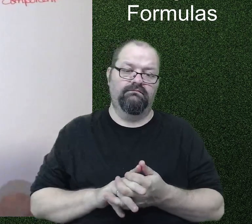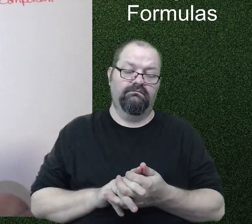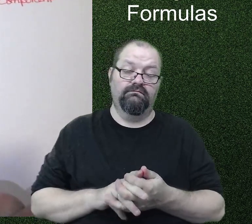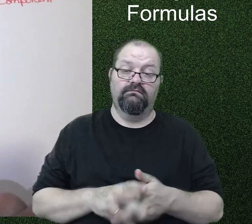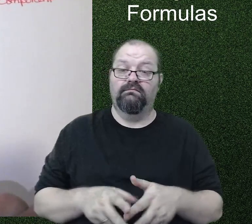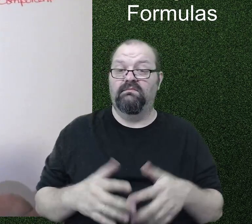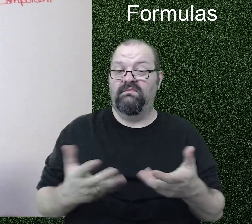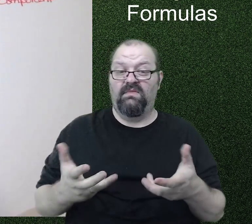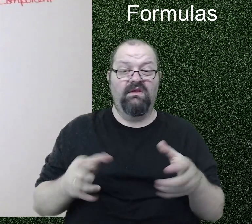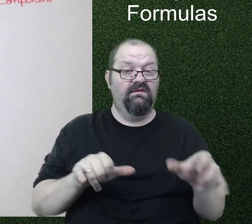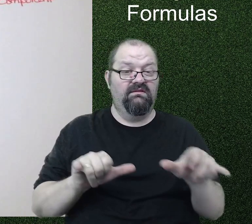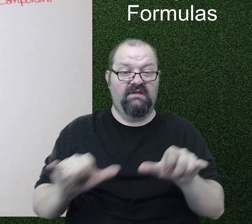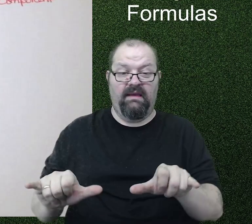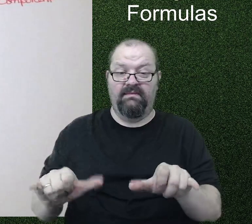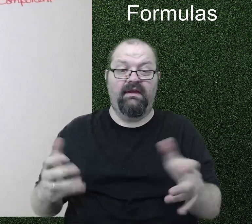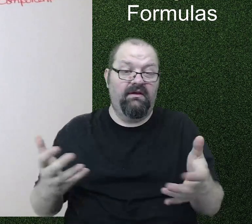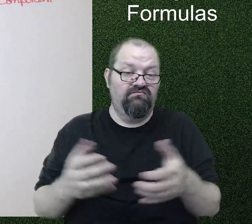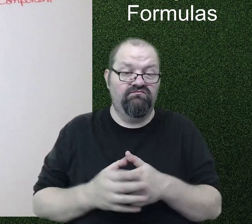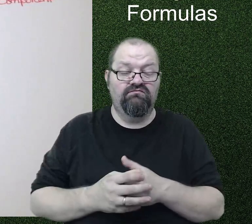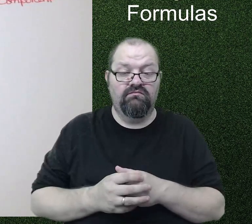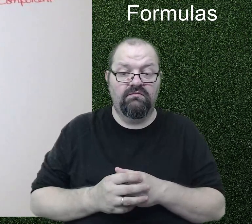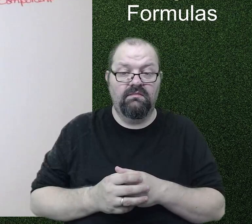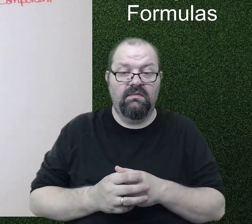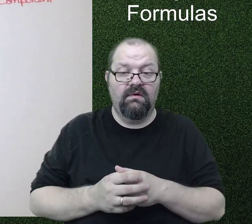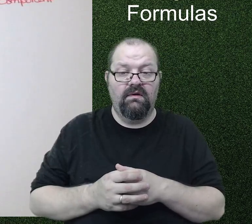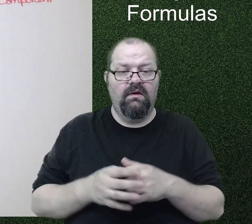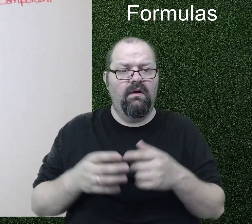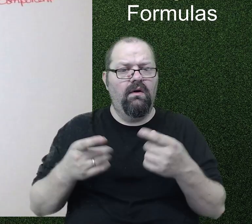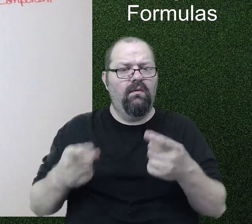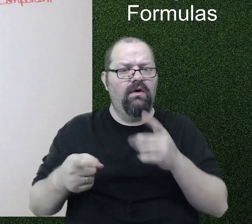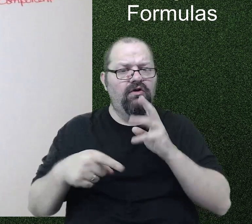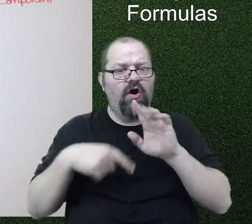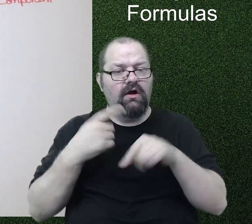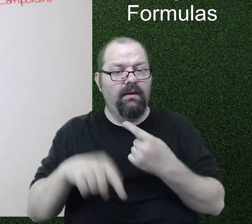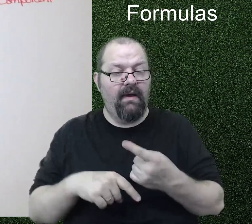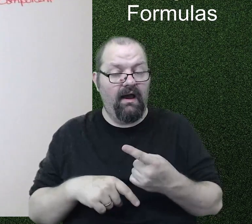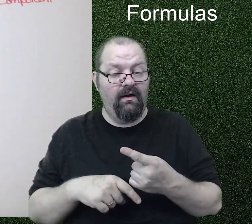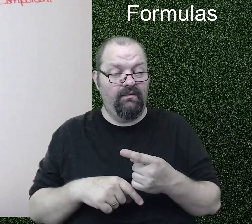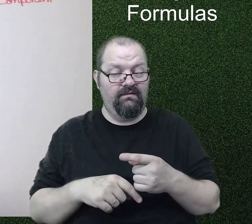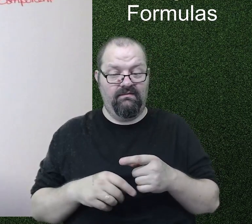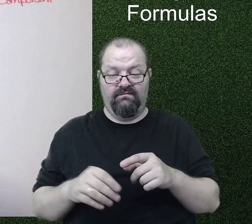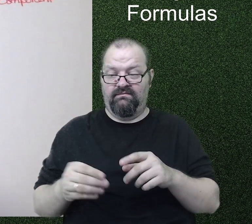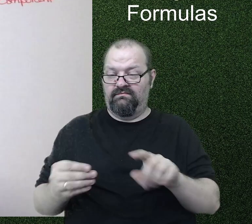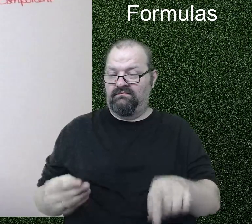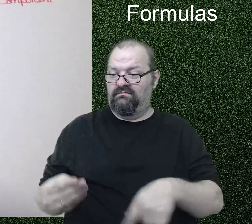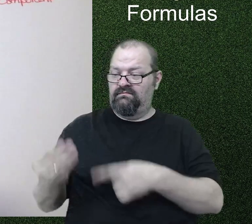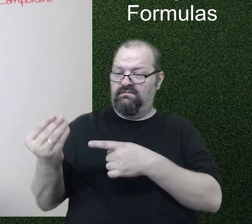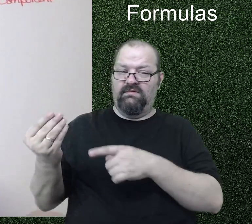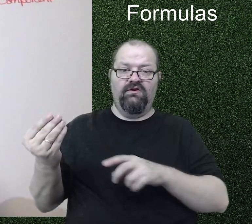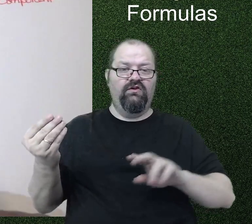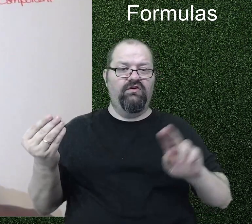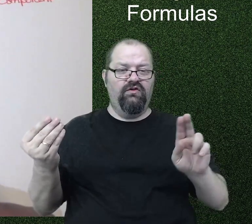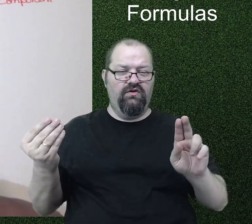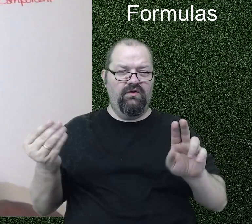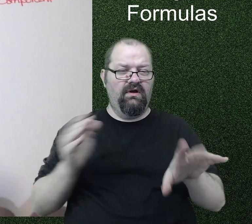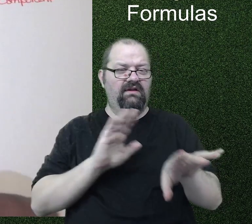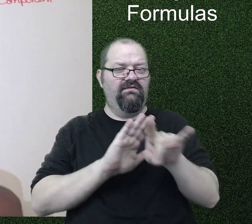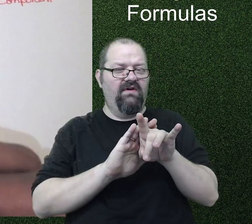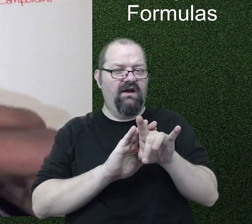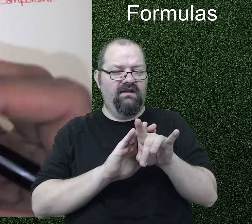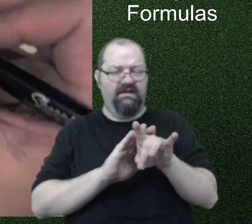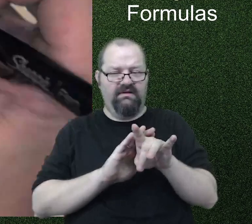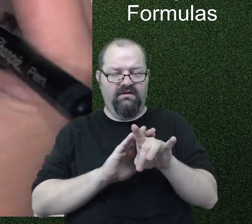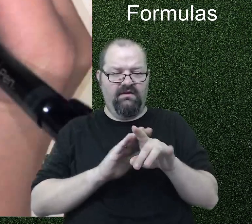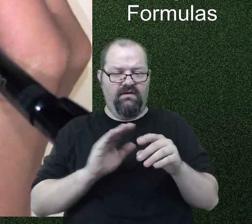So those are the same thing. And when we talk about taking U and finding the projection of U onto